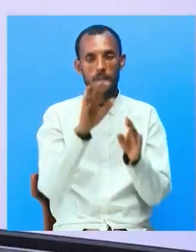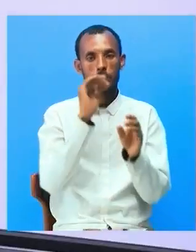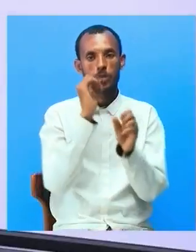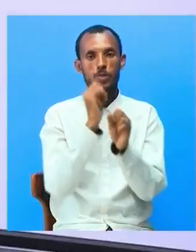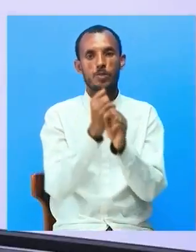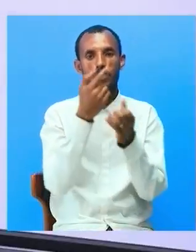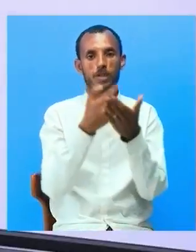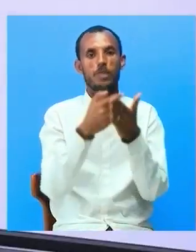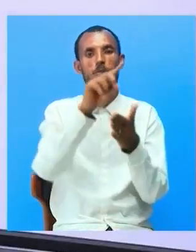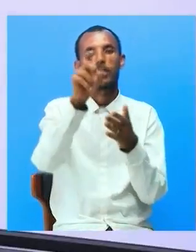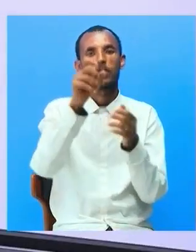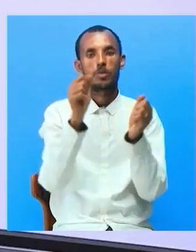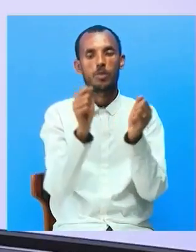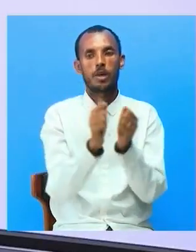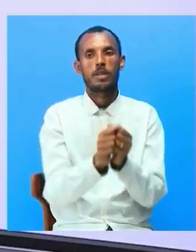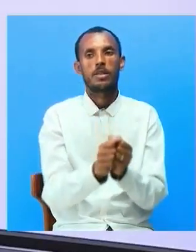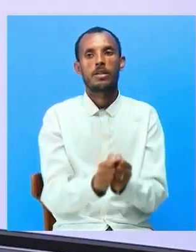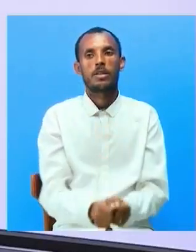Let's do this question together.